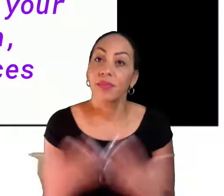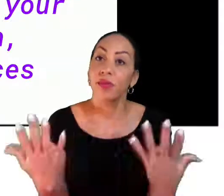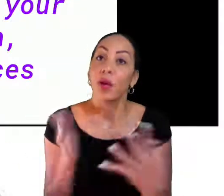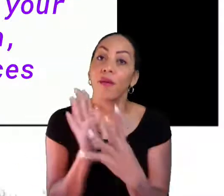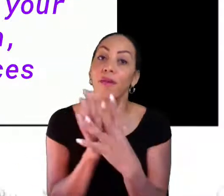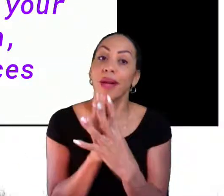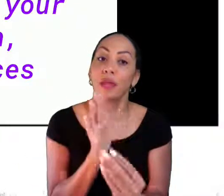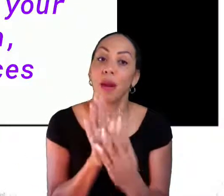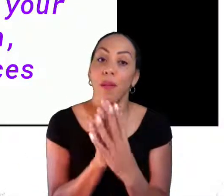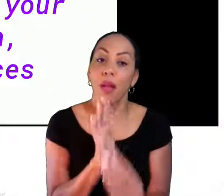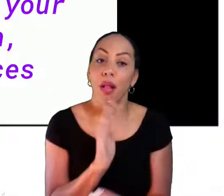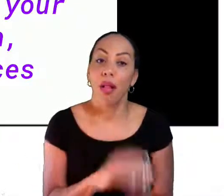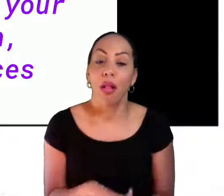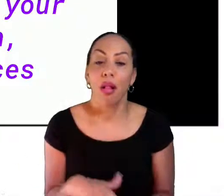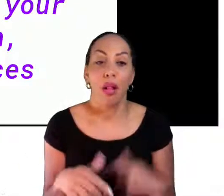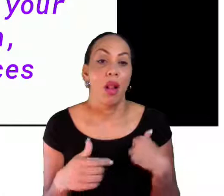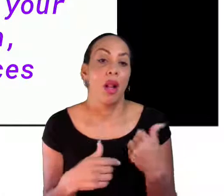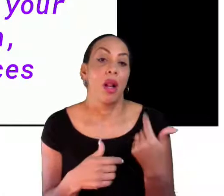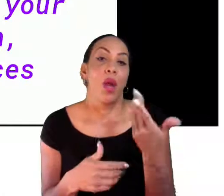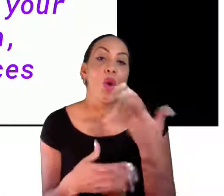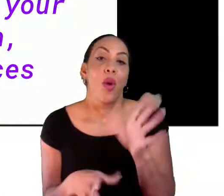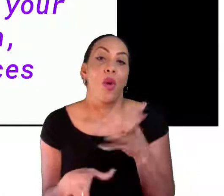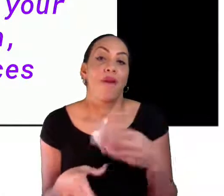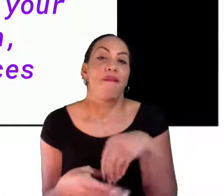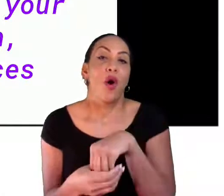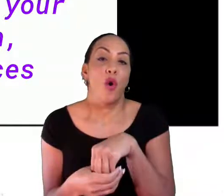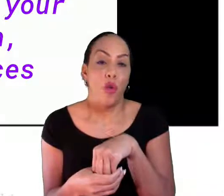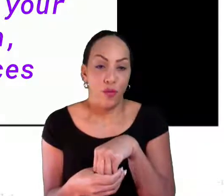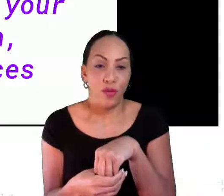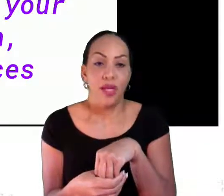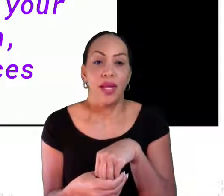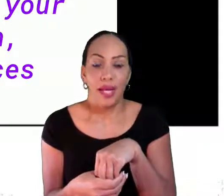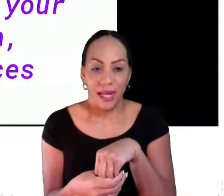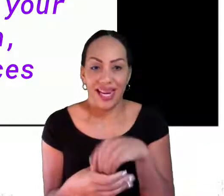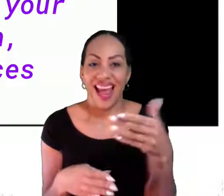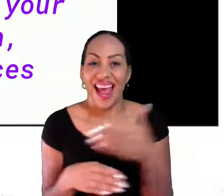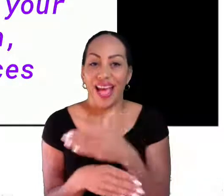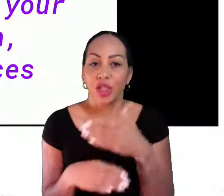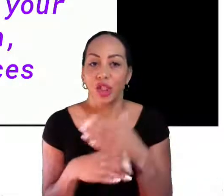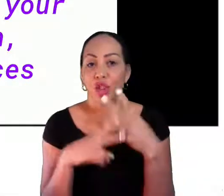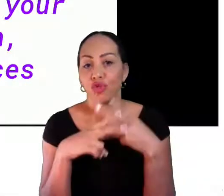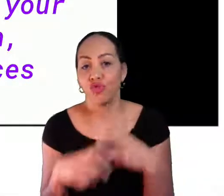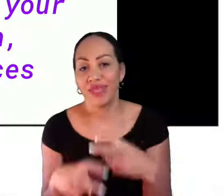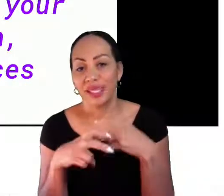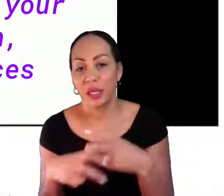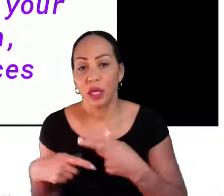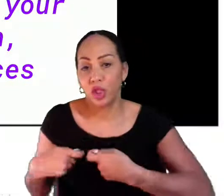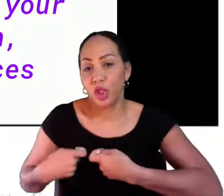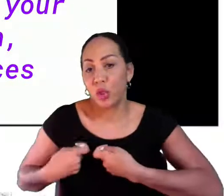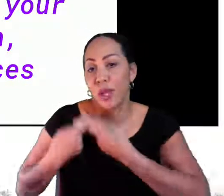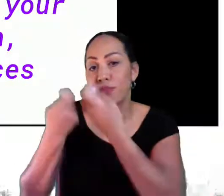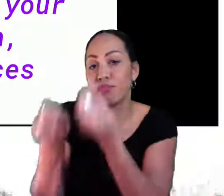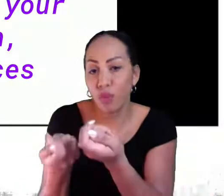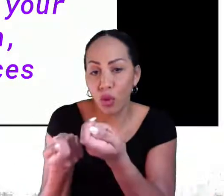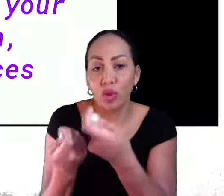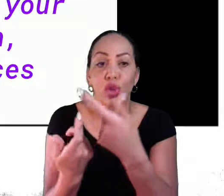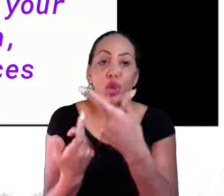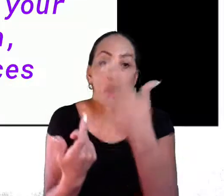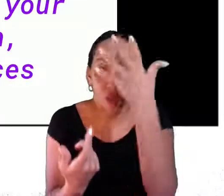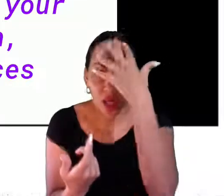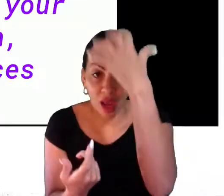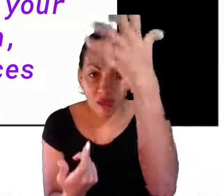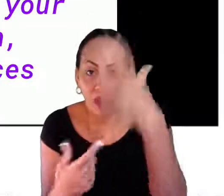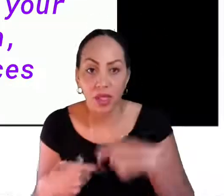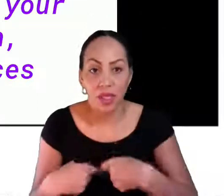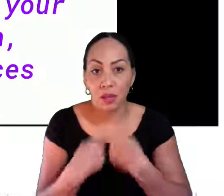inclusion, we did some action research projects and we themed them into spaces, governance and communities. And I think it's a really useful lens to start thinking about the